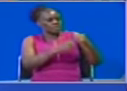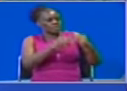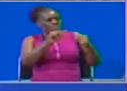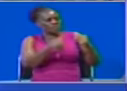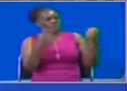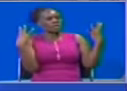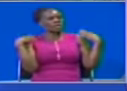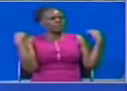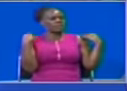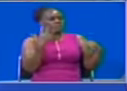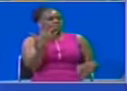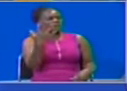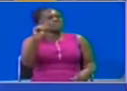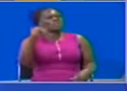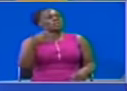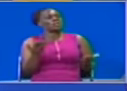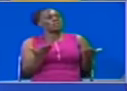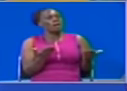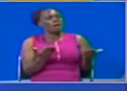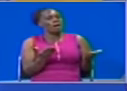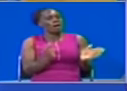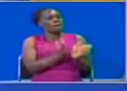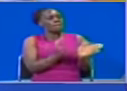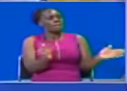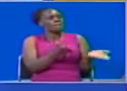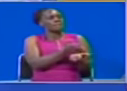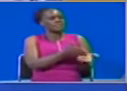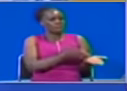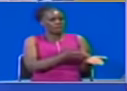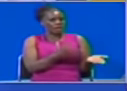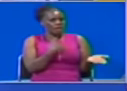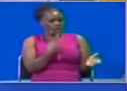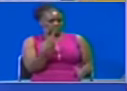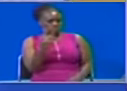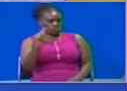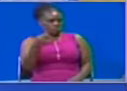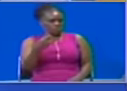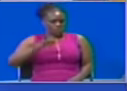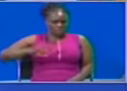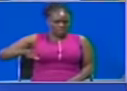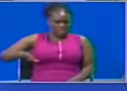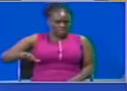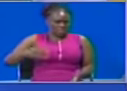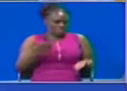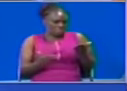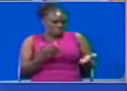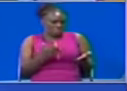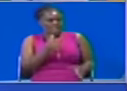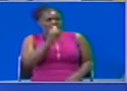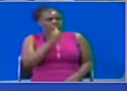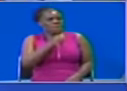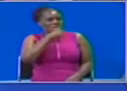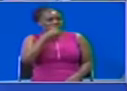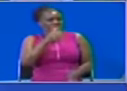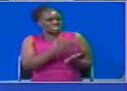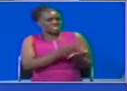practice, and 5,000 of those are employed by the public sector. Mm. So we have only 2,000 doctors who are probably not in the public